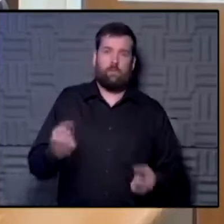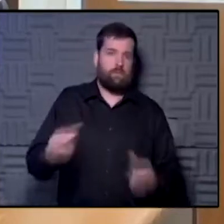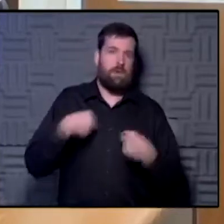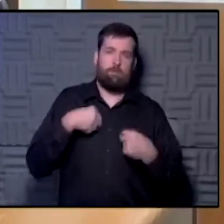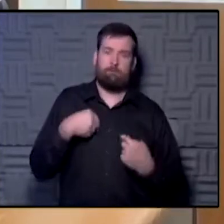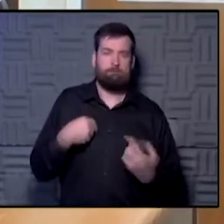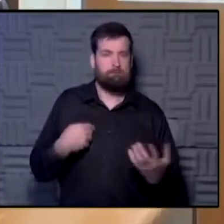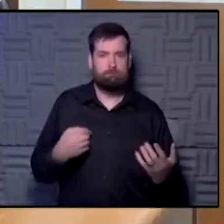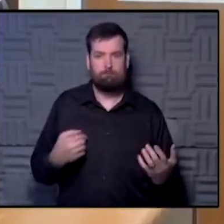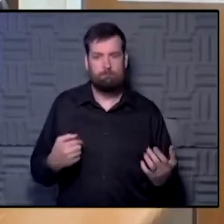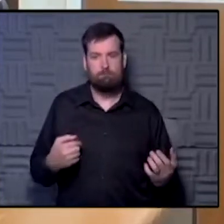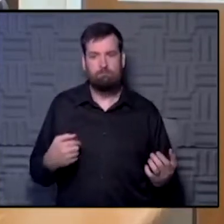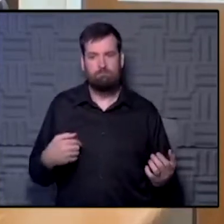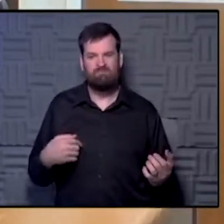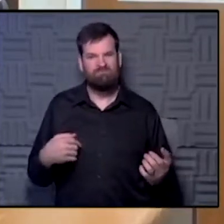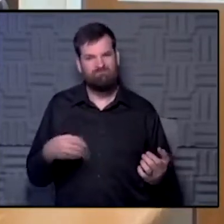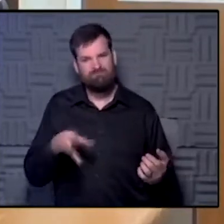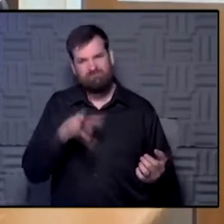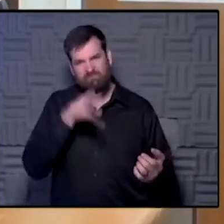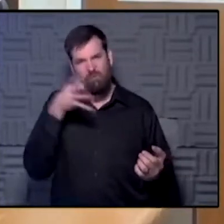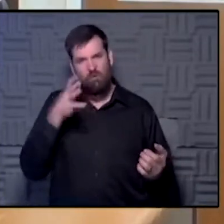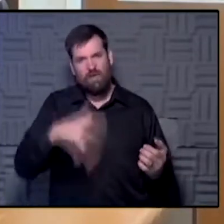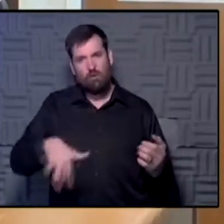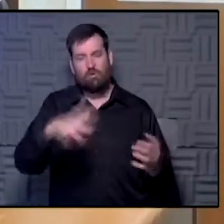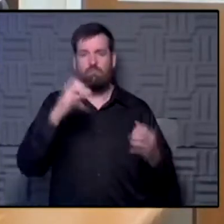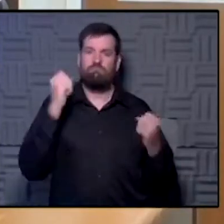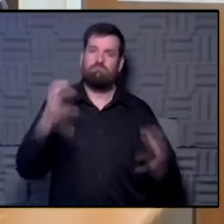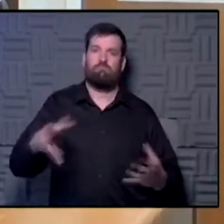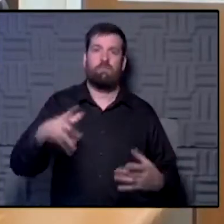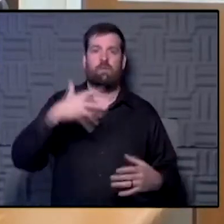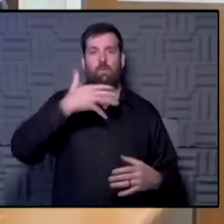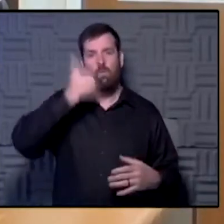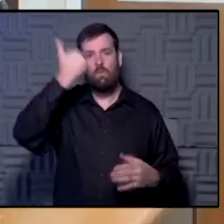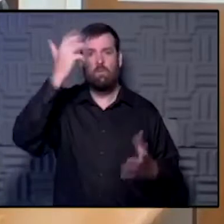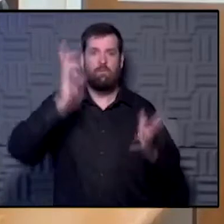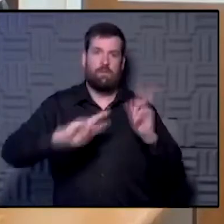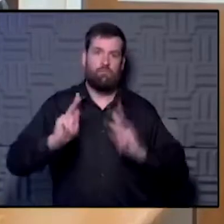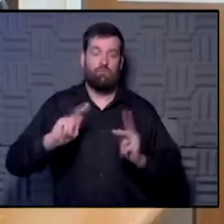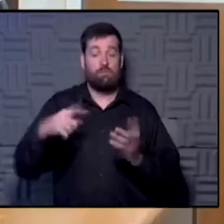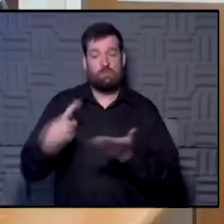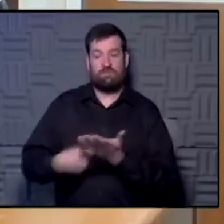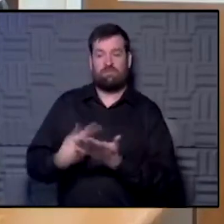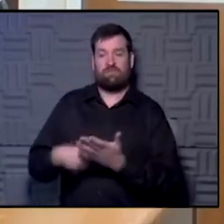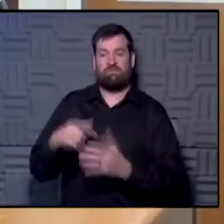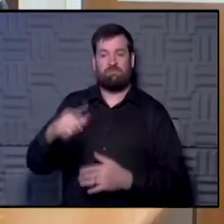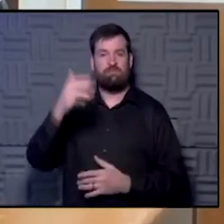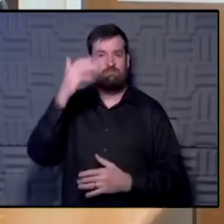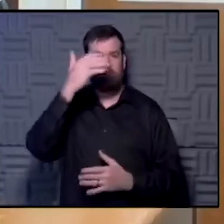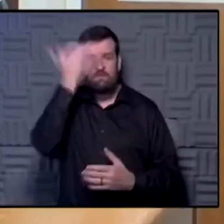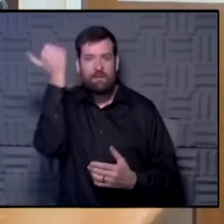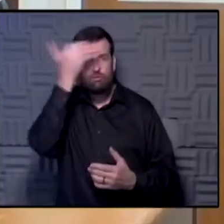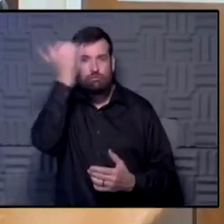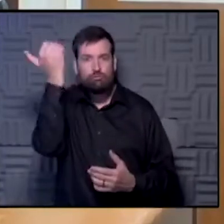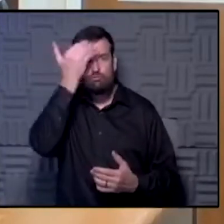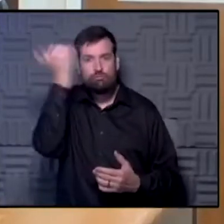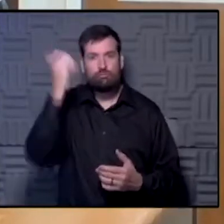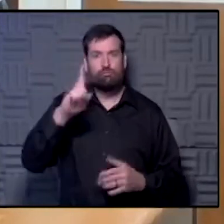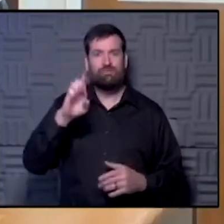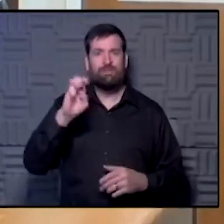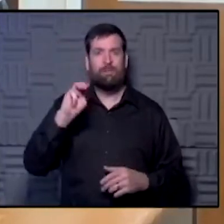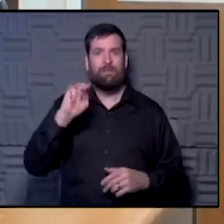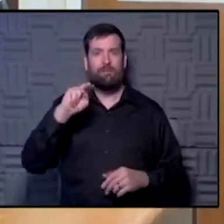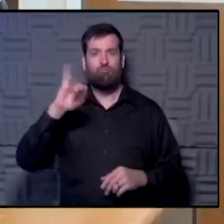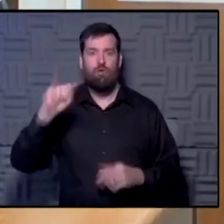found, in these rural areas, we have a lot of elderly people. Sometimes there's some dementia involved. It's just the anxiety and the